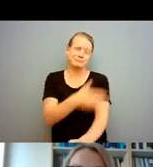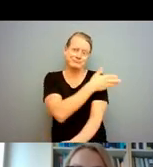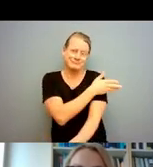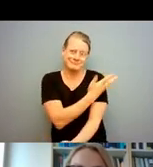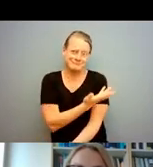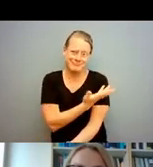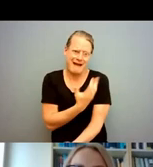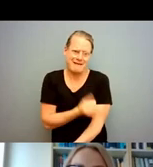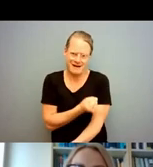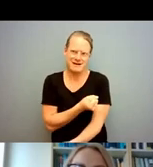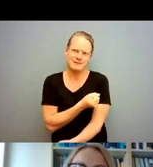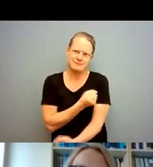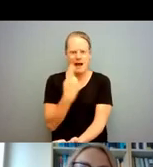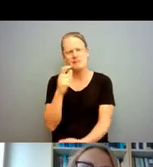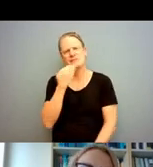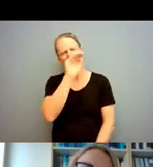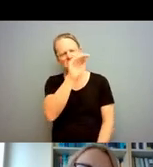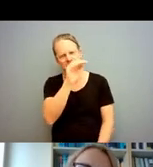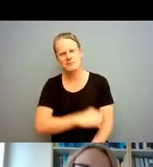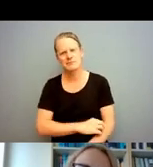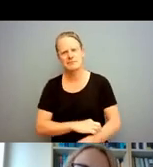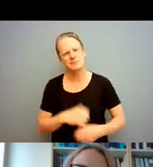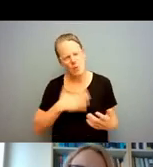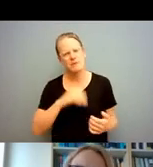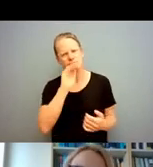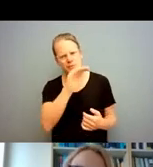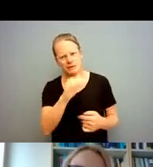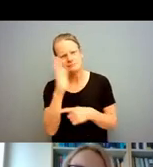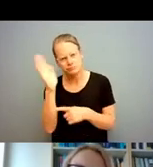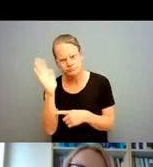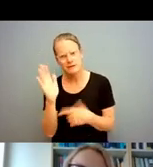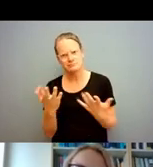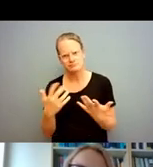started also promoting Indigenous people's rights.